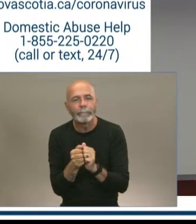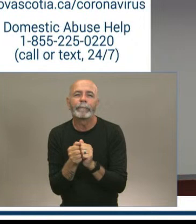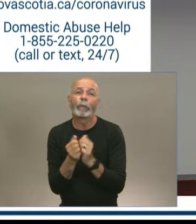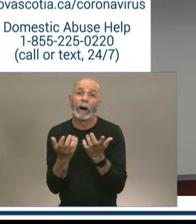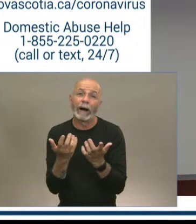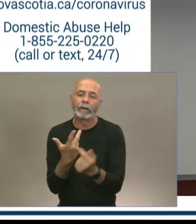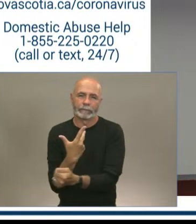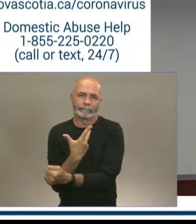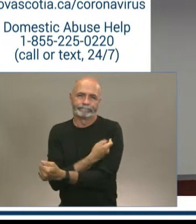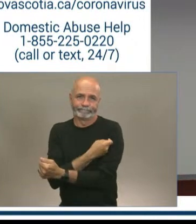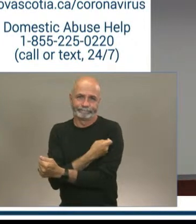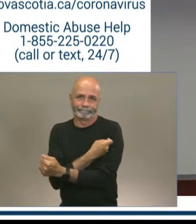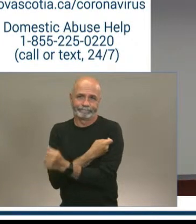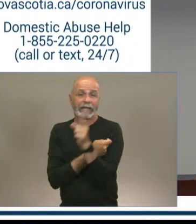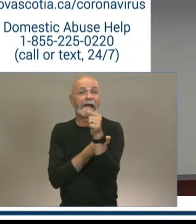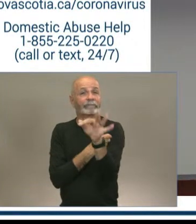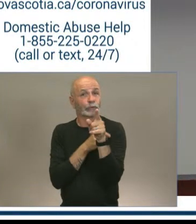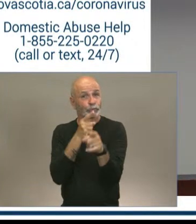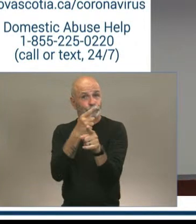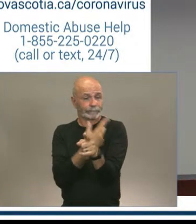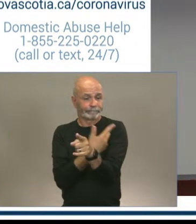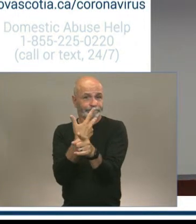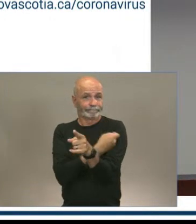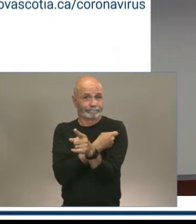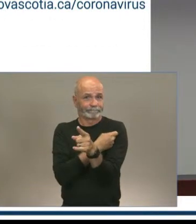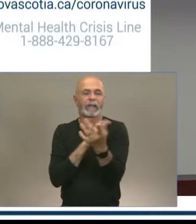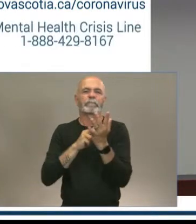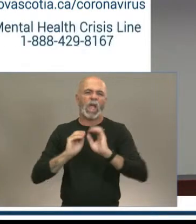that you care for your fellow Nova Scotians.